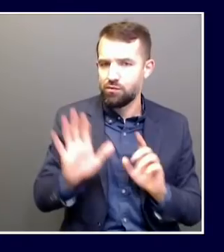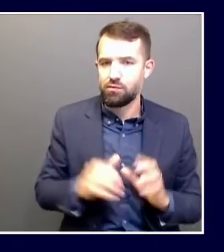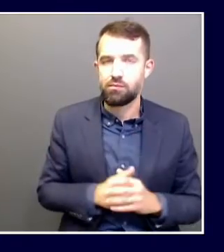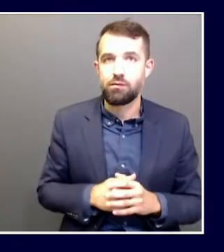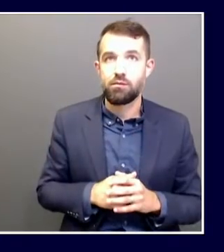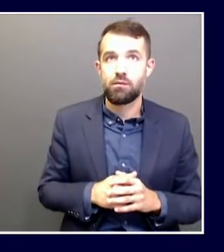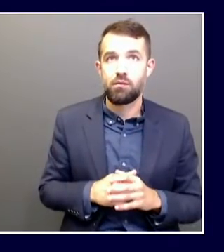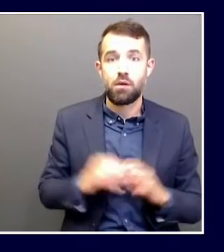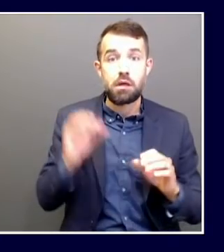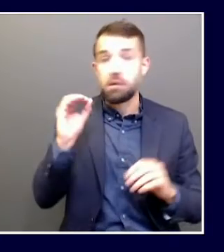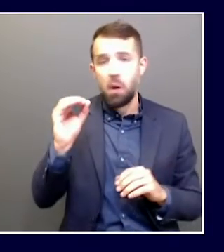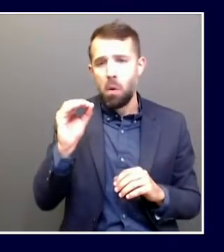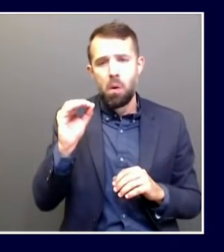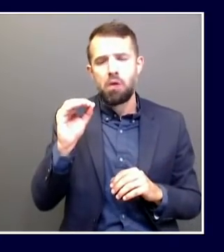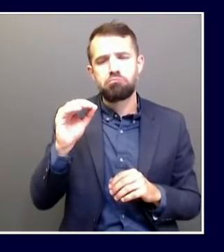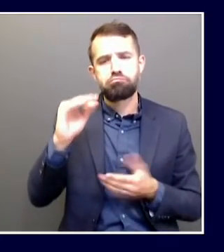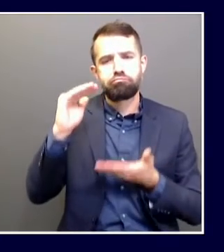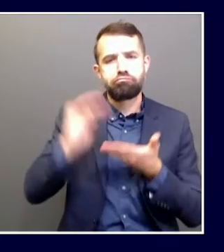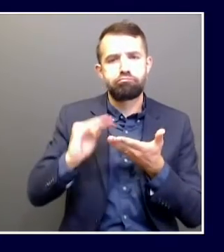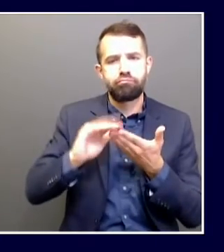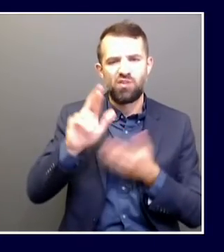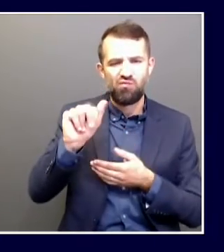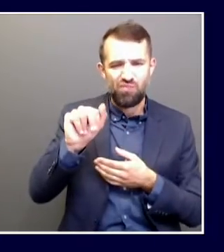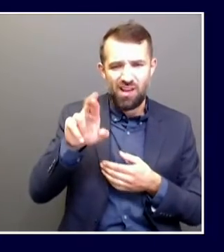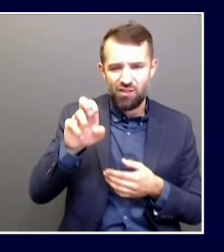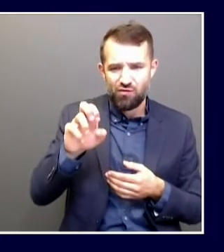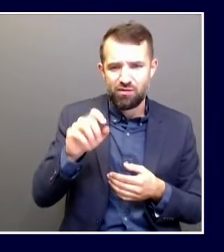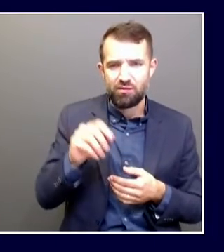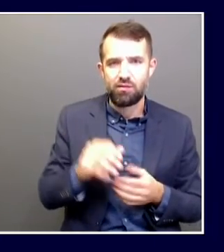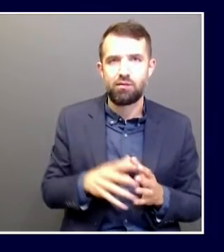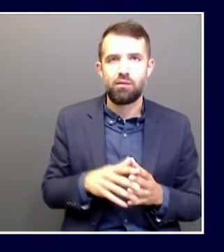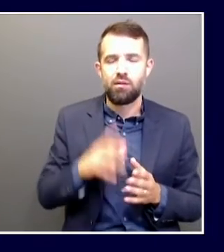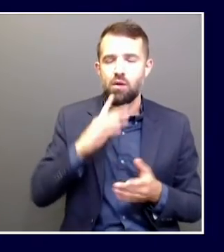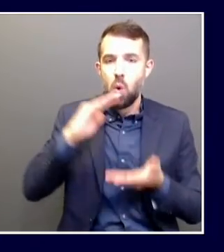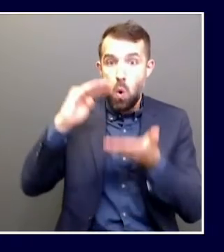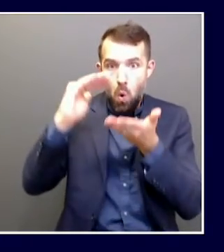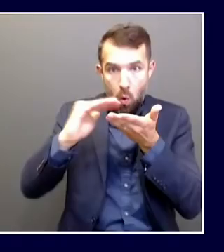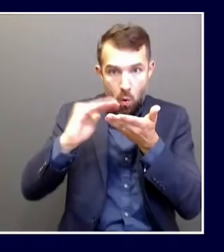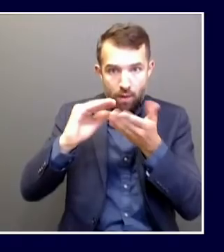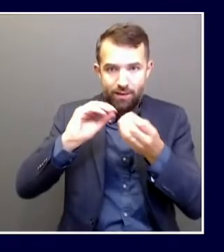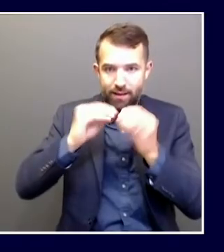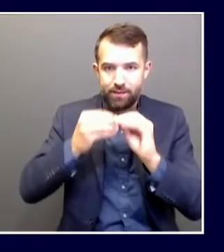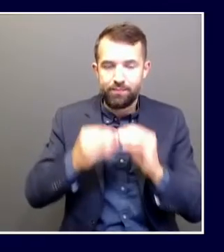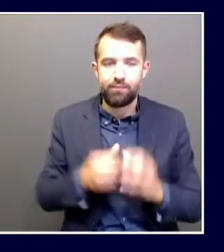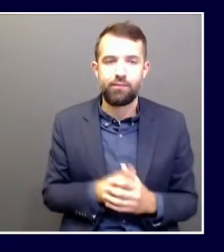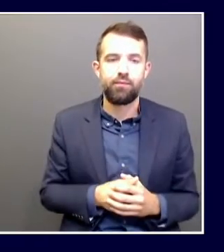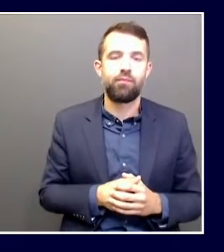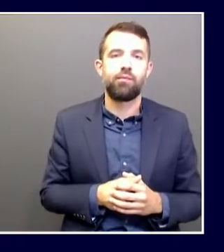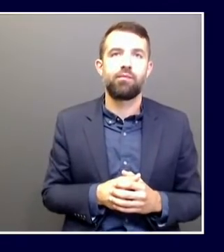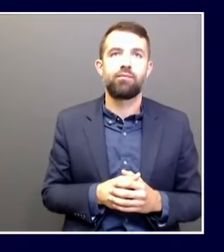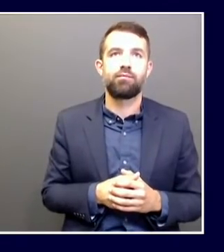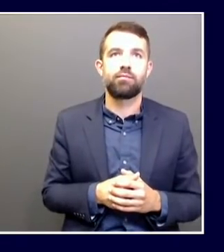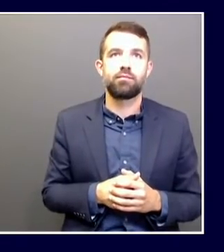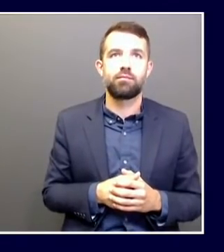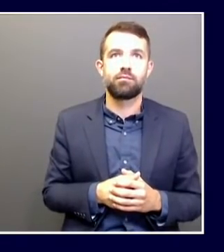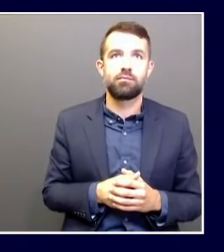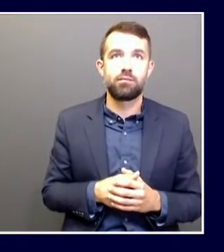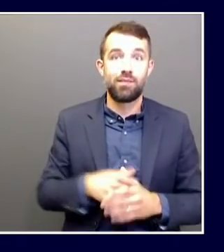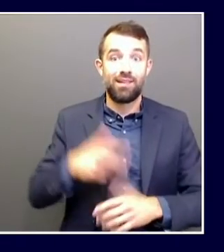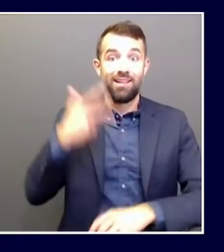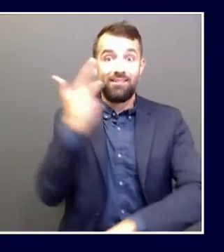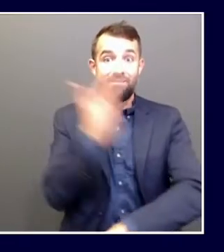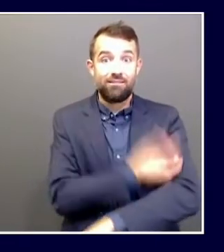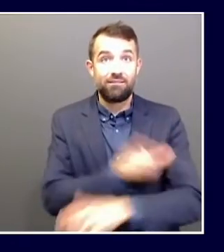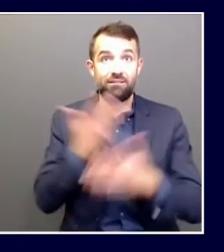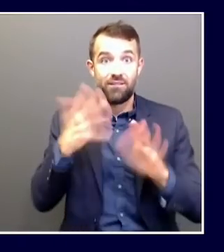it occurs so rarely as to not really make that frequent testing needed for vaccinated folks.